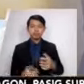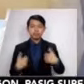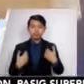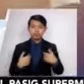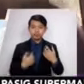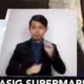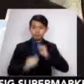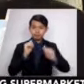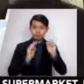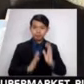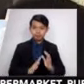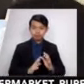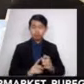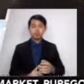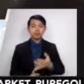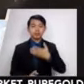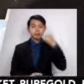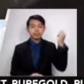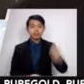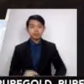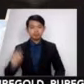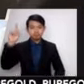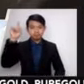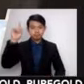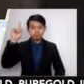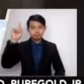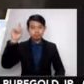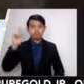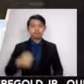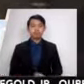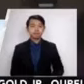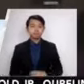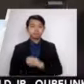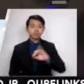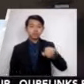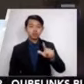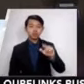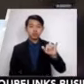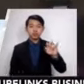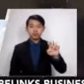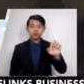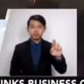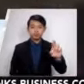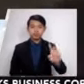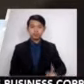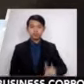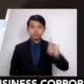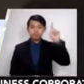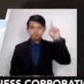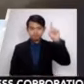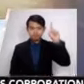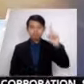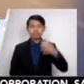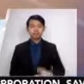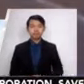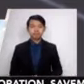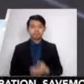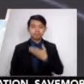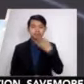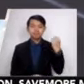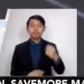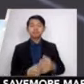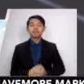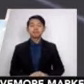Ansay. Ang real-life couples na Julie Ver, pati ang Isagel Duo, ang couples of the night.